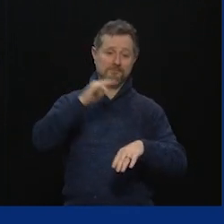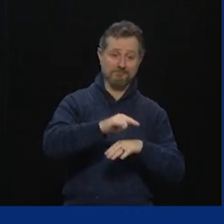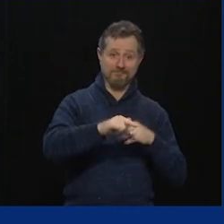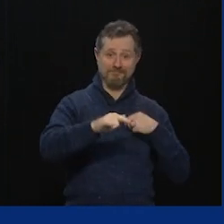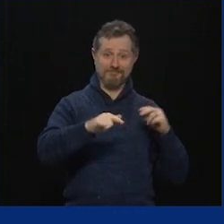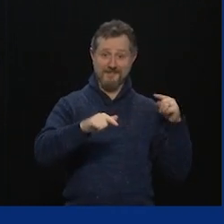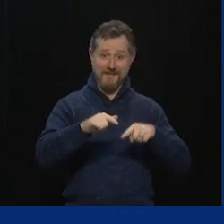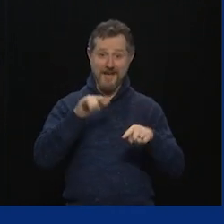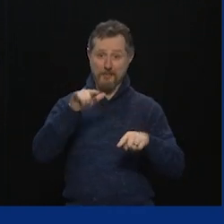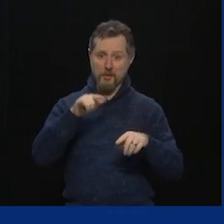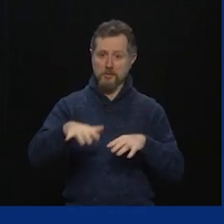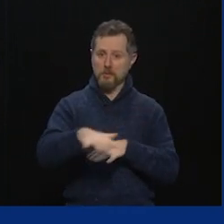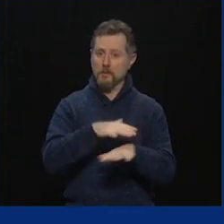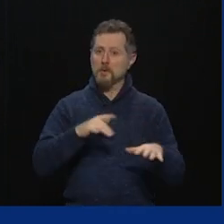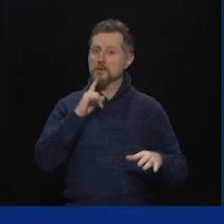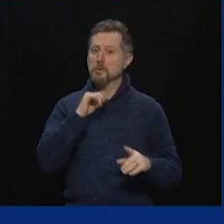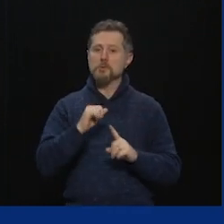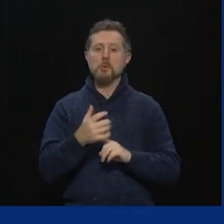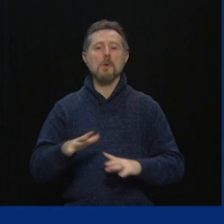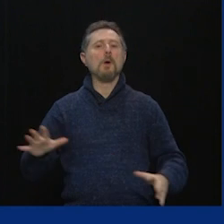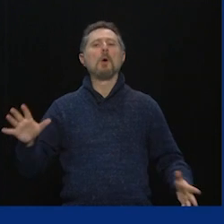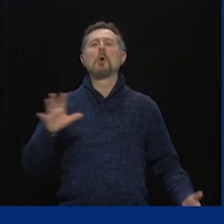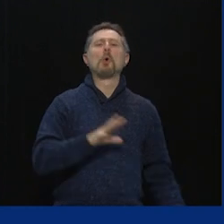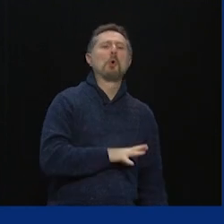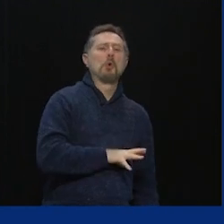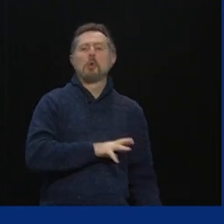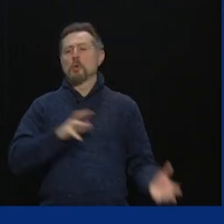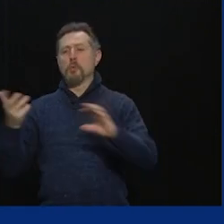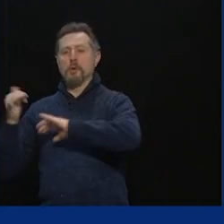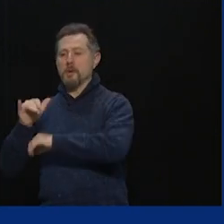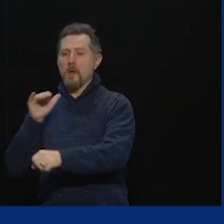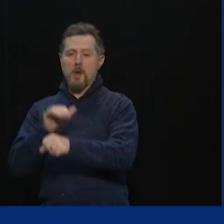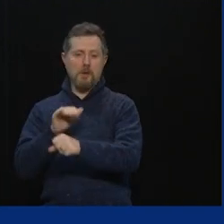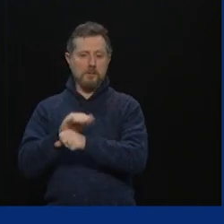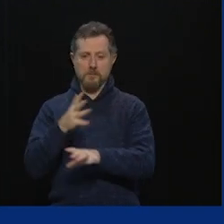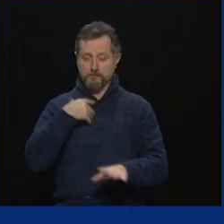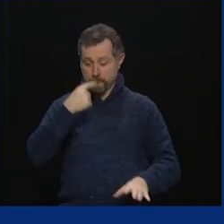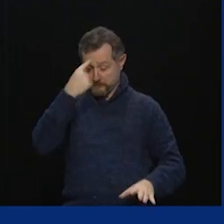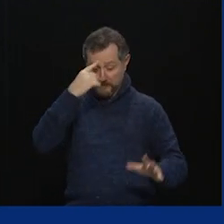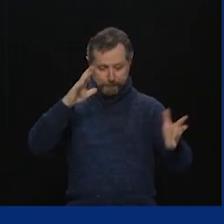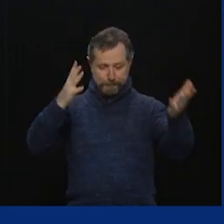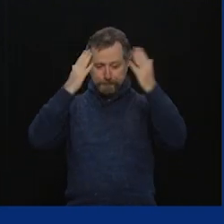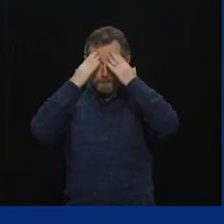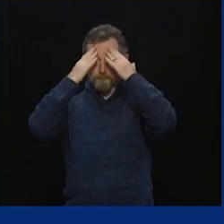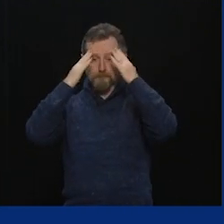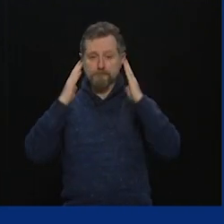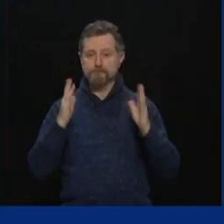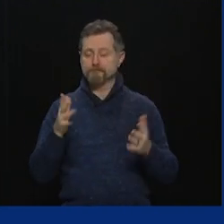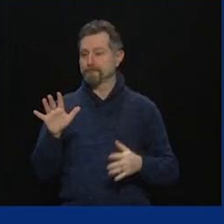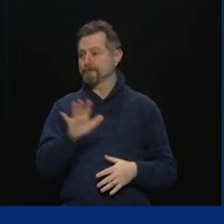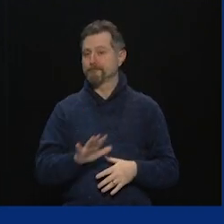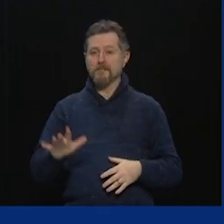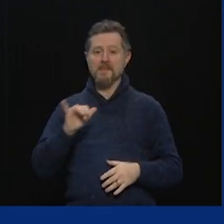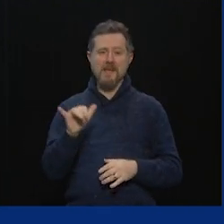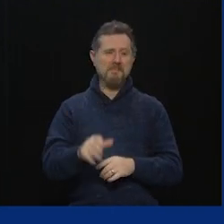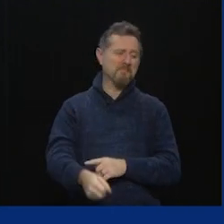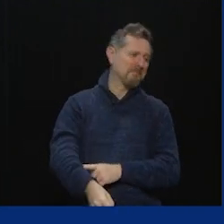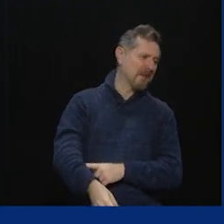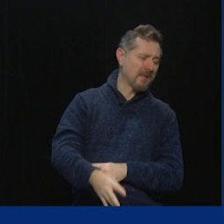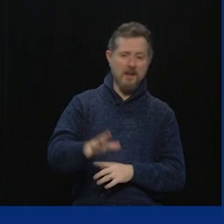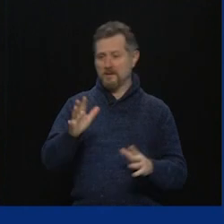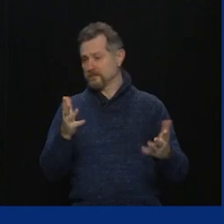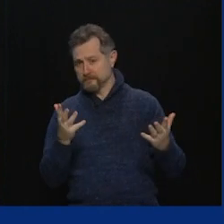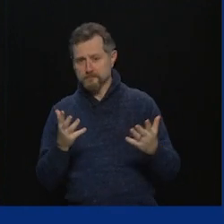airport situation was chaotic at that night. I think it was around 12 a.m. I was at one of the gates